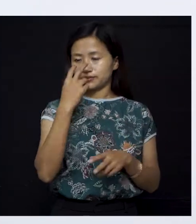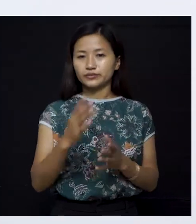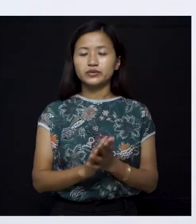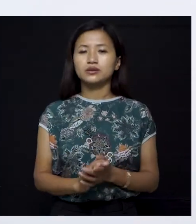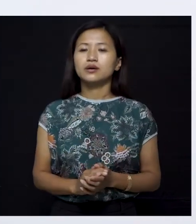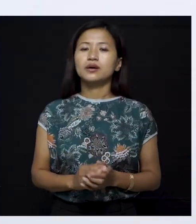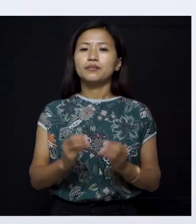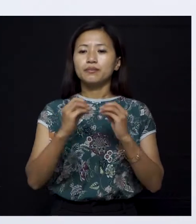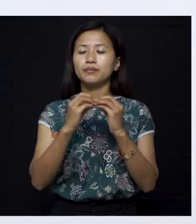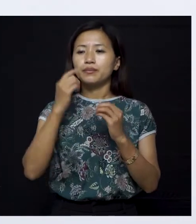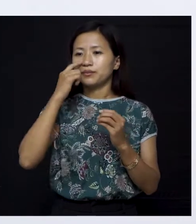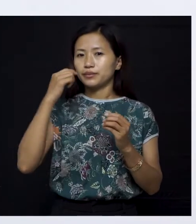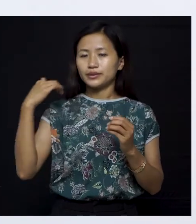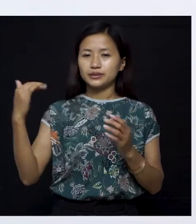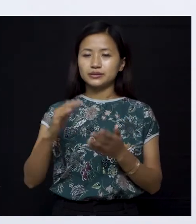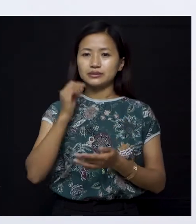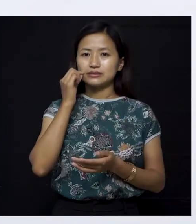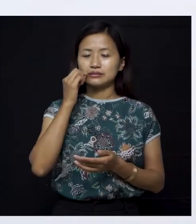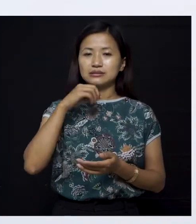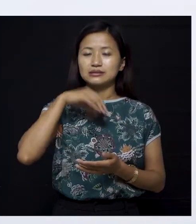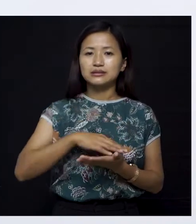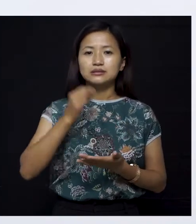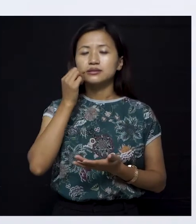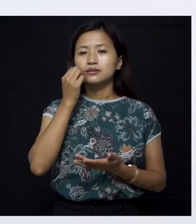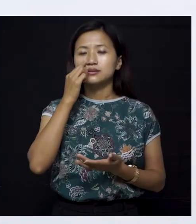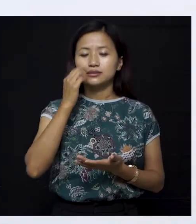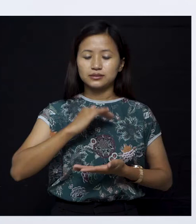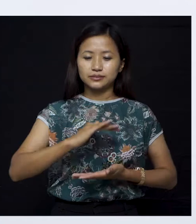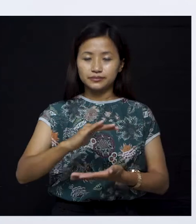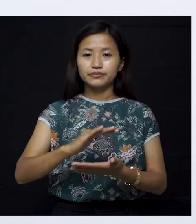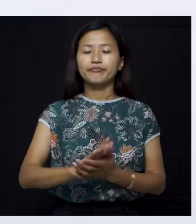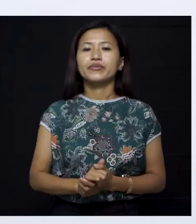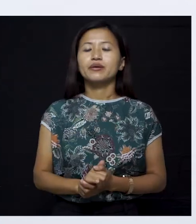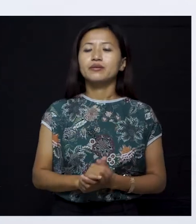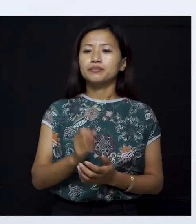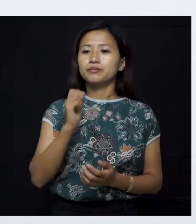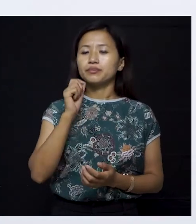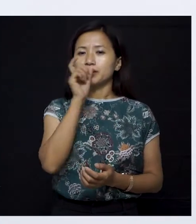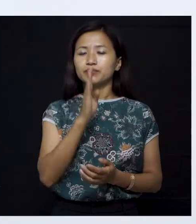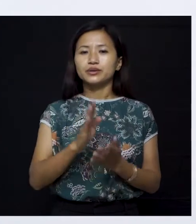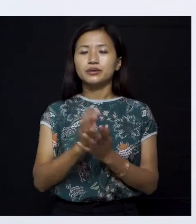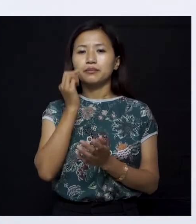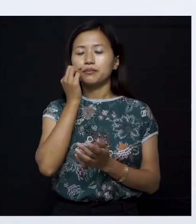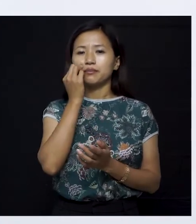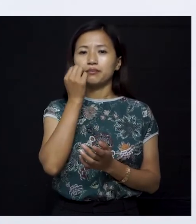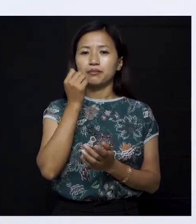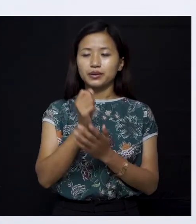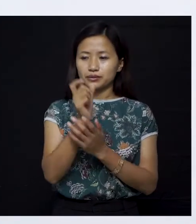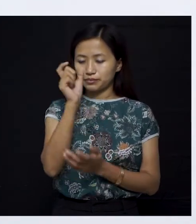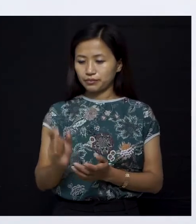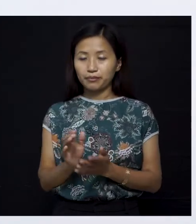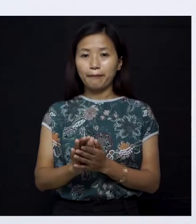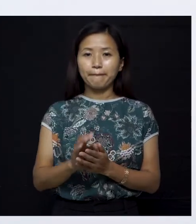Bartley was getting ready to go out to the fair to sell horses. Being the male member of the family, he also need to